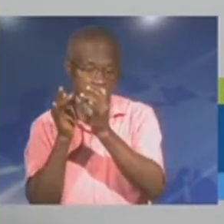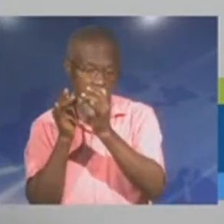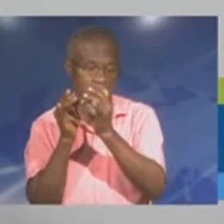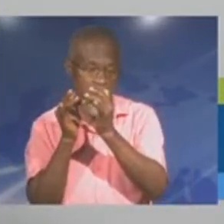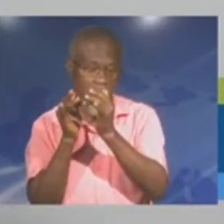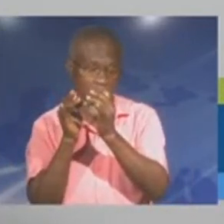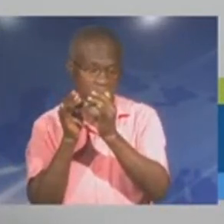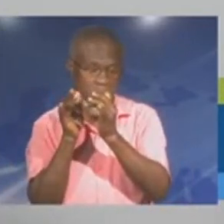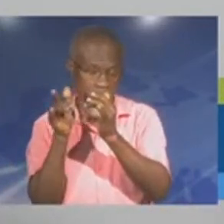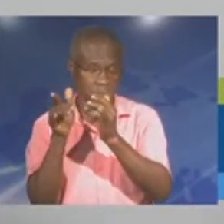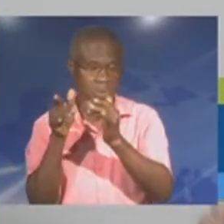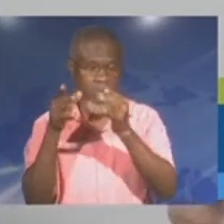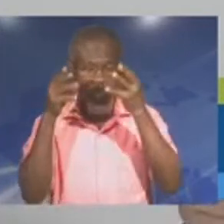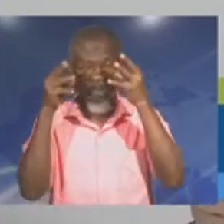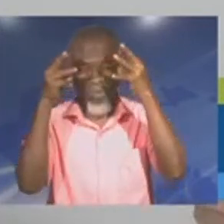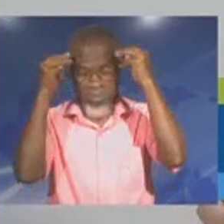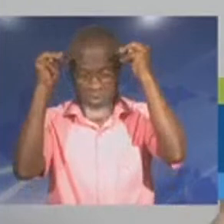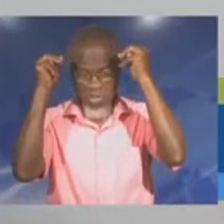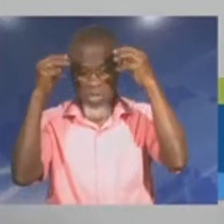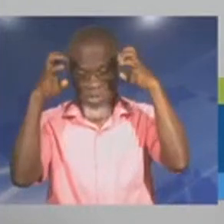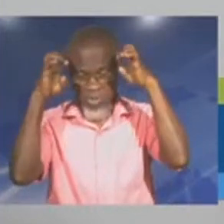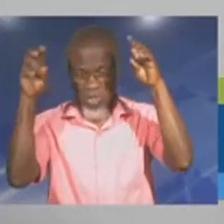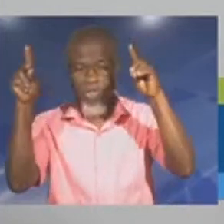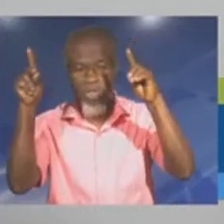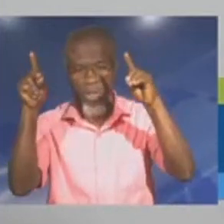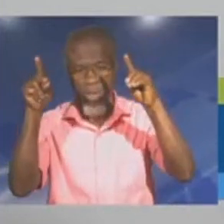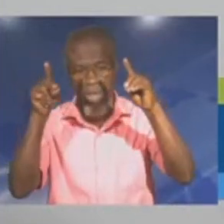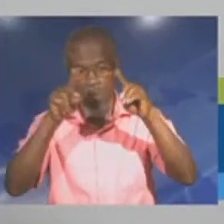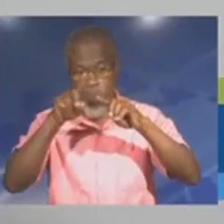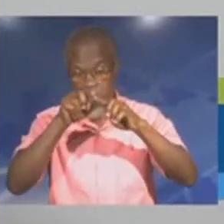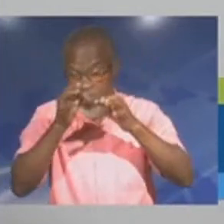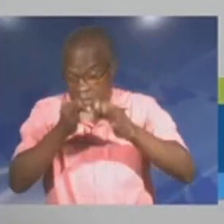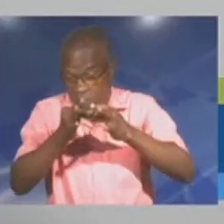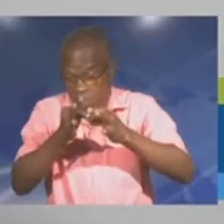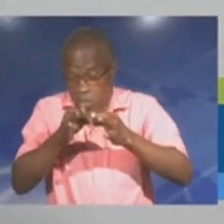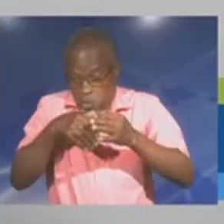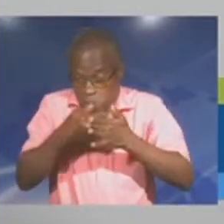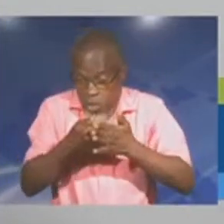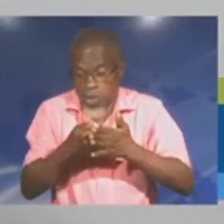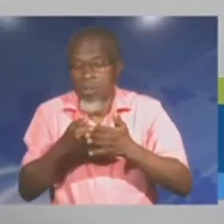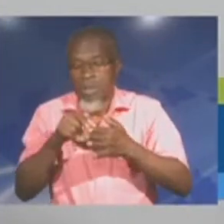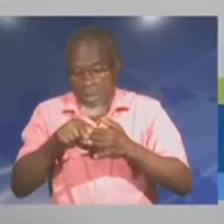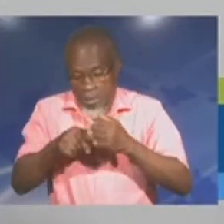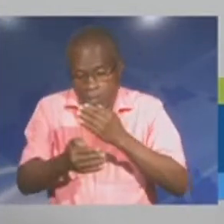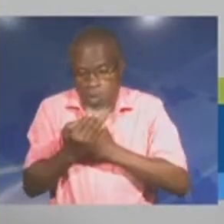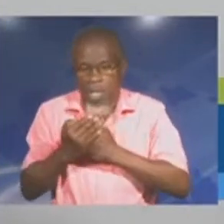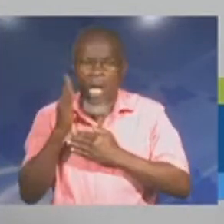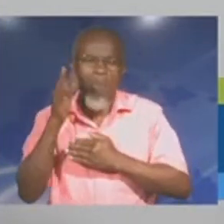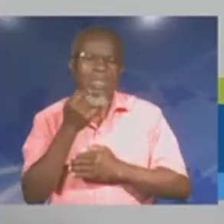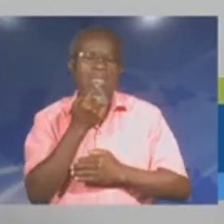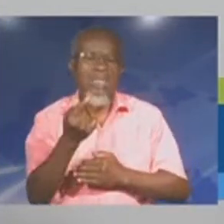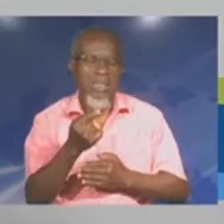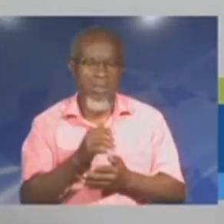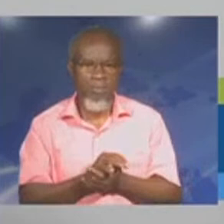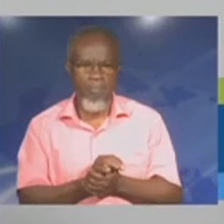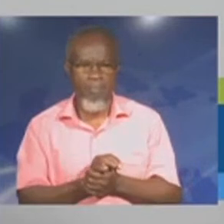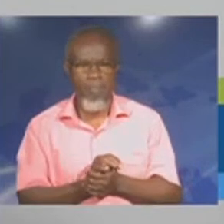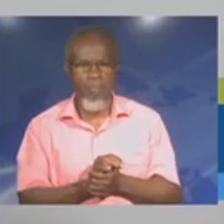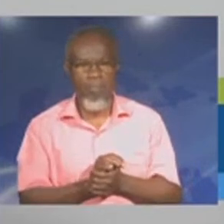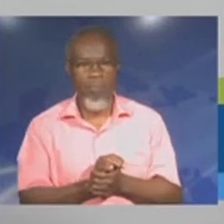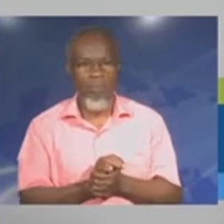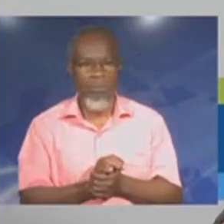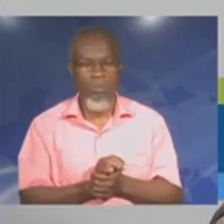press conference, I will share it. On the issue of the digital vaccination cards, the Minister of Digital